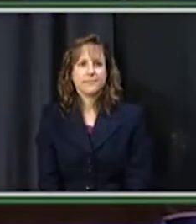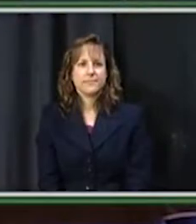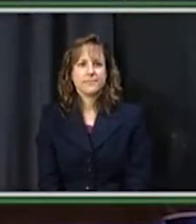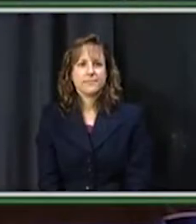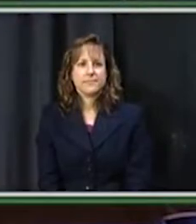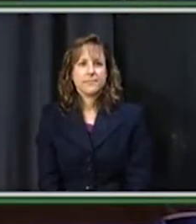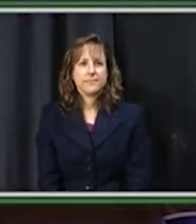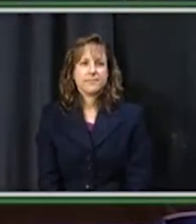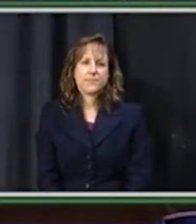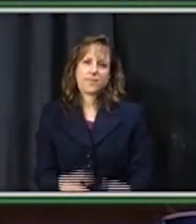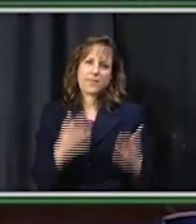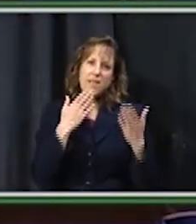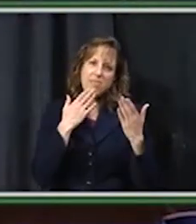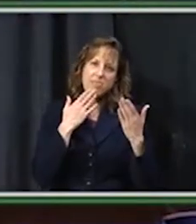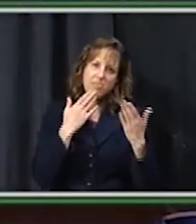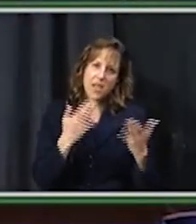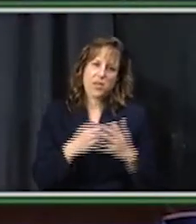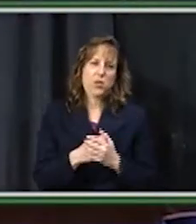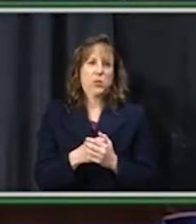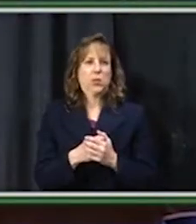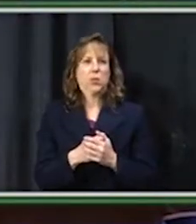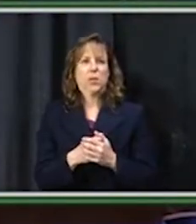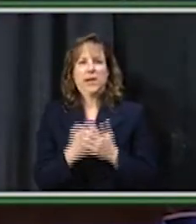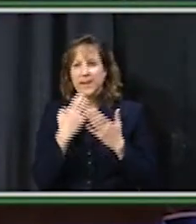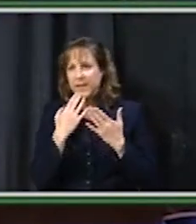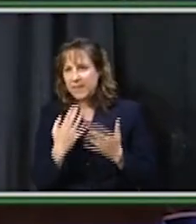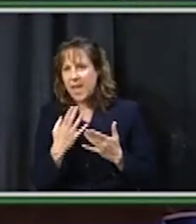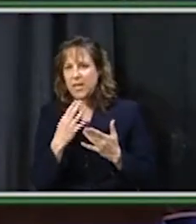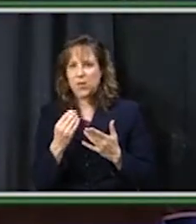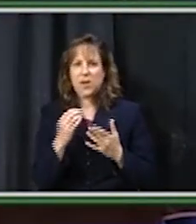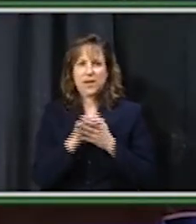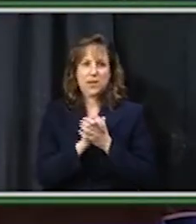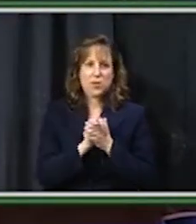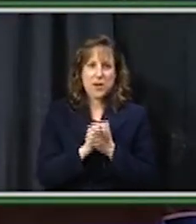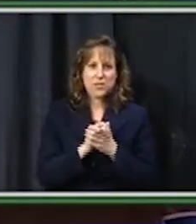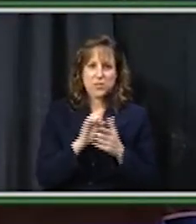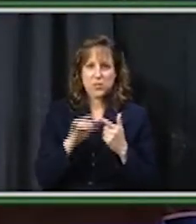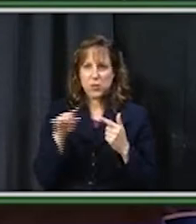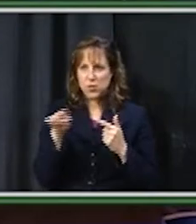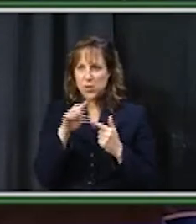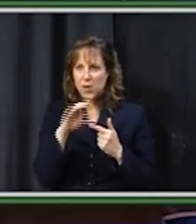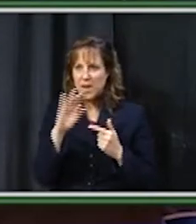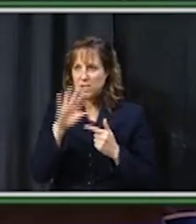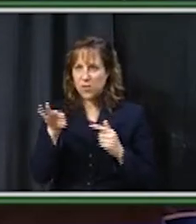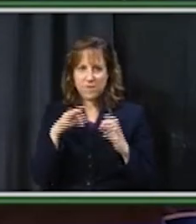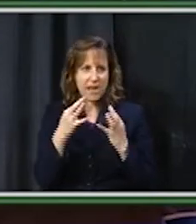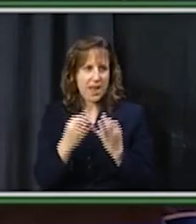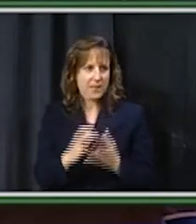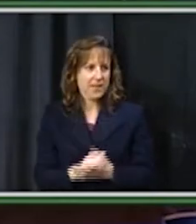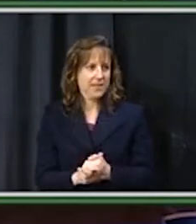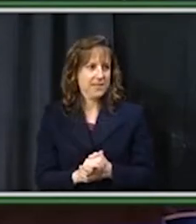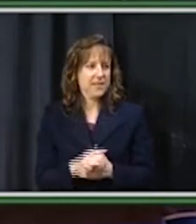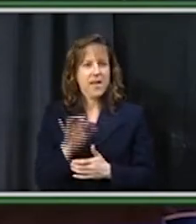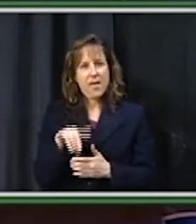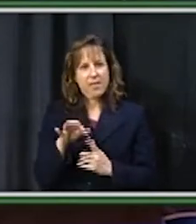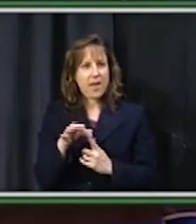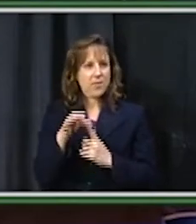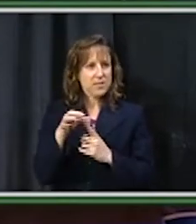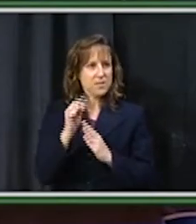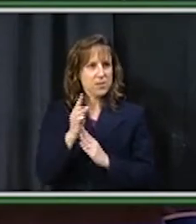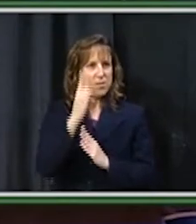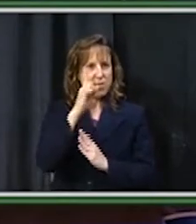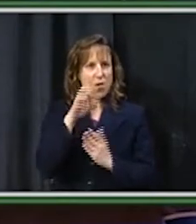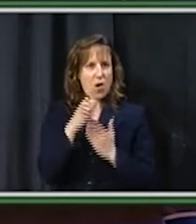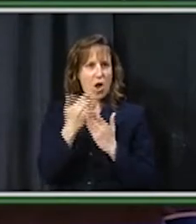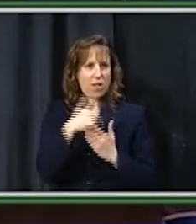Thank you, and congratulations to all of you and your families. That was a very special moment for all of us. I